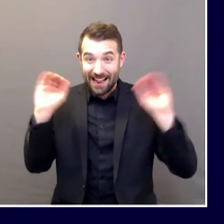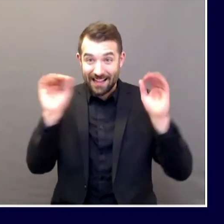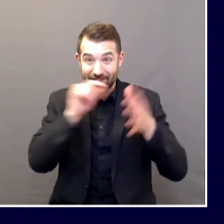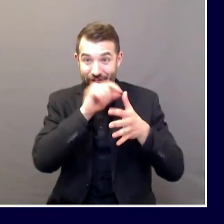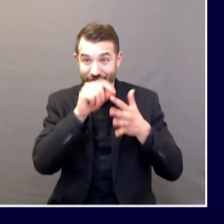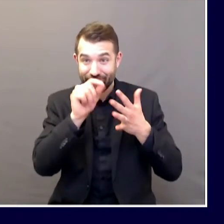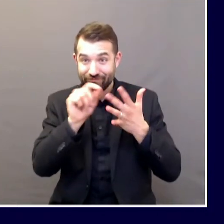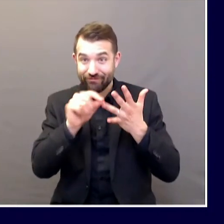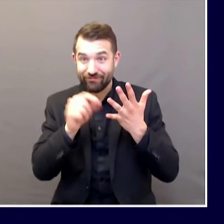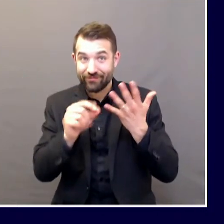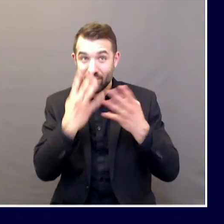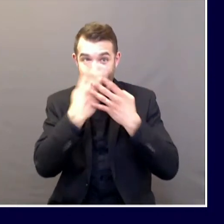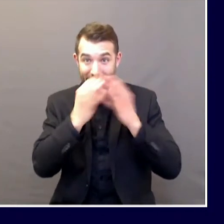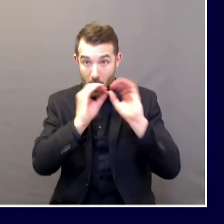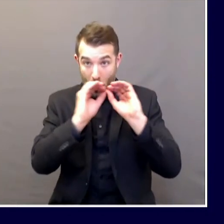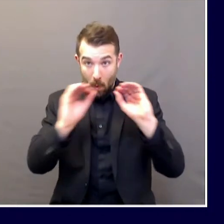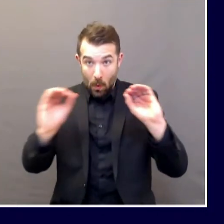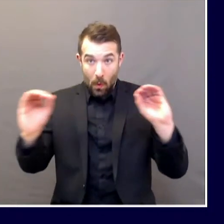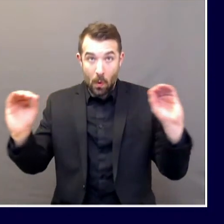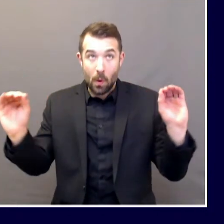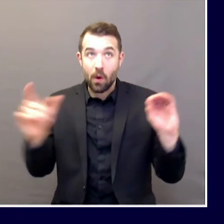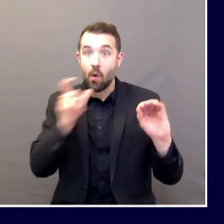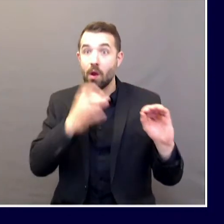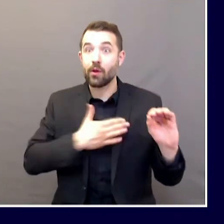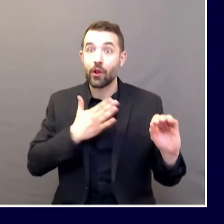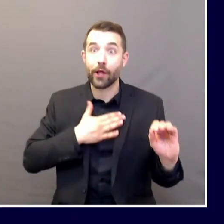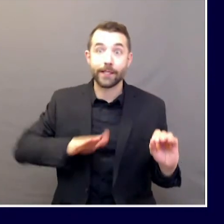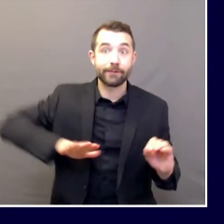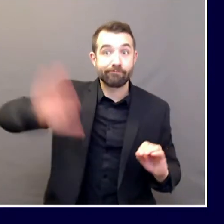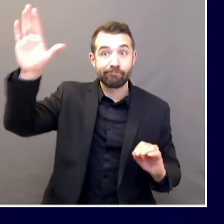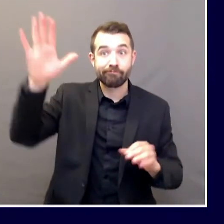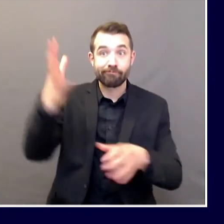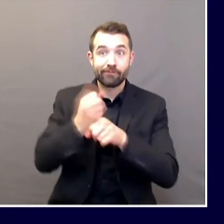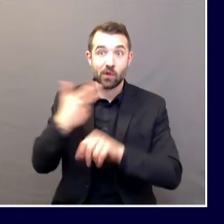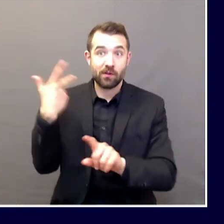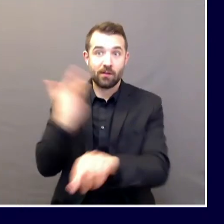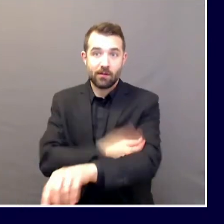they give it to any willing person such that not a single dose is wasted.